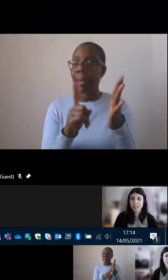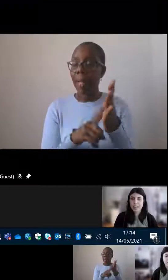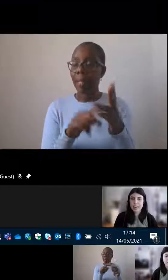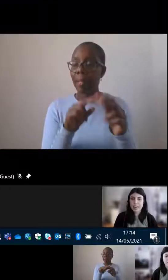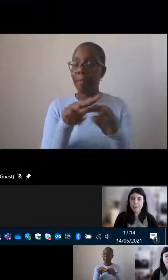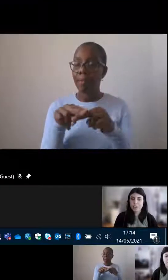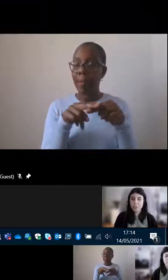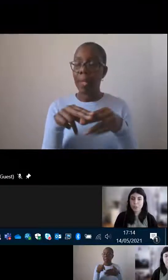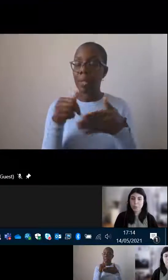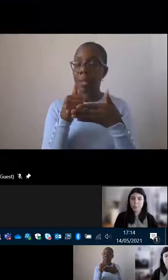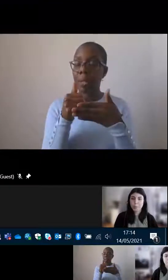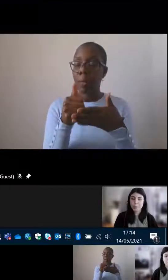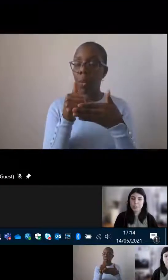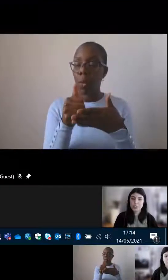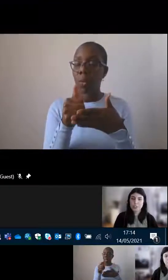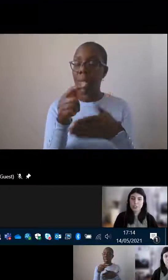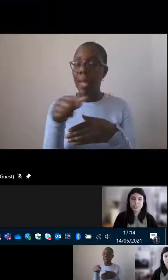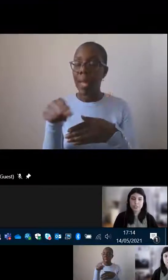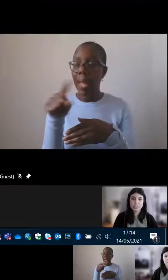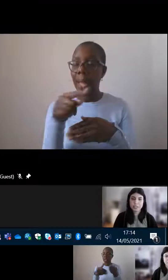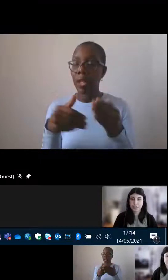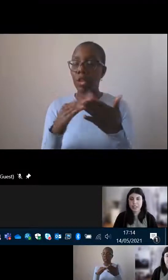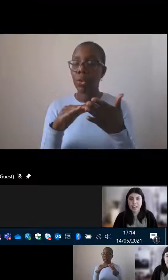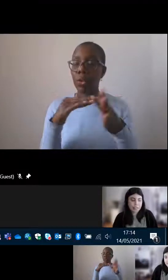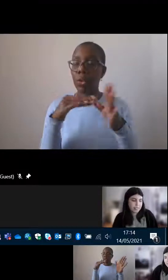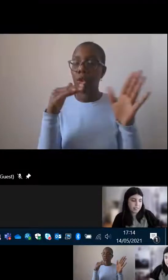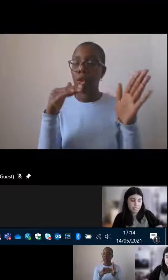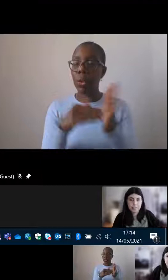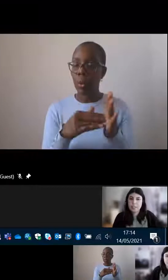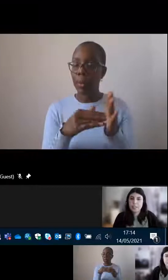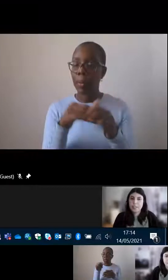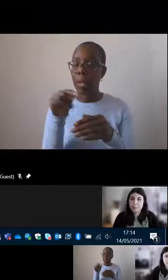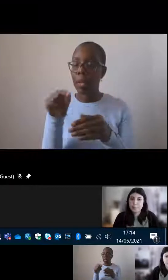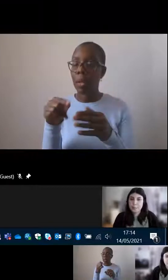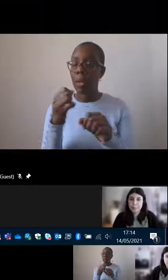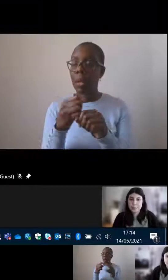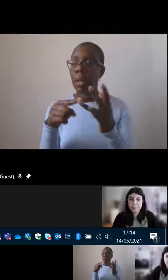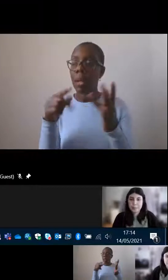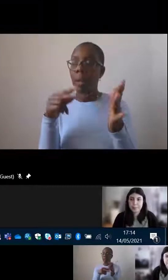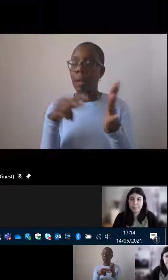support at newham.gov.uk.